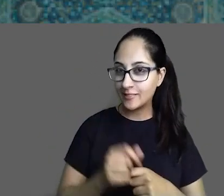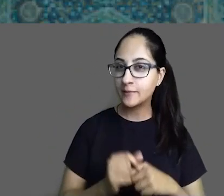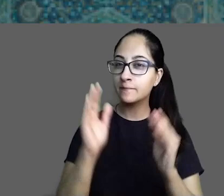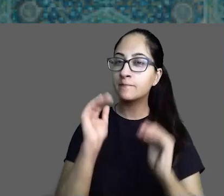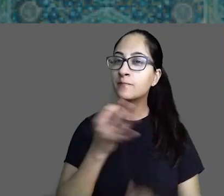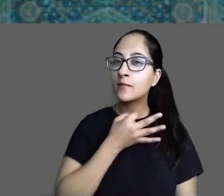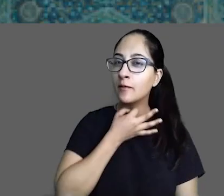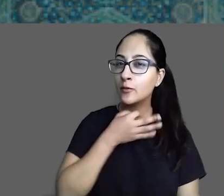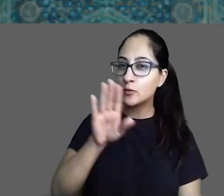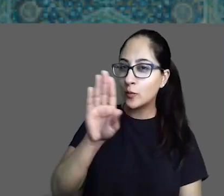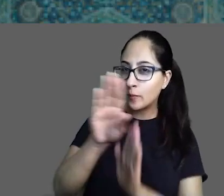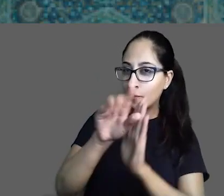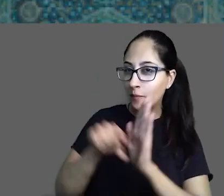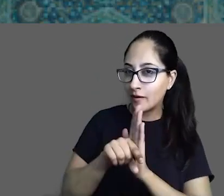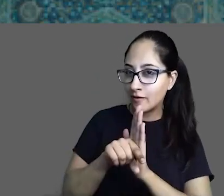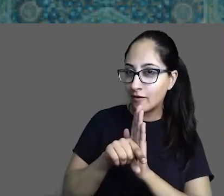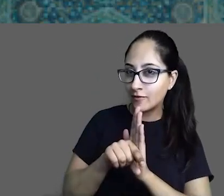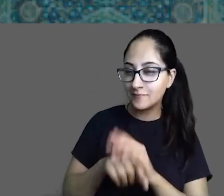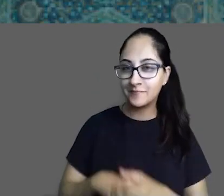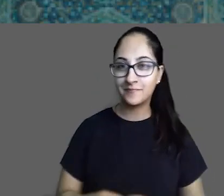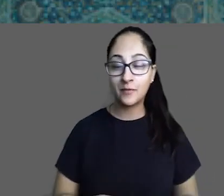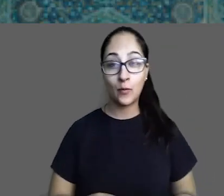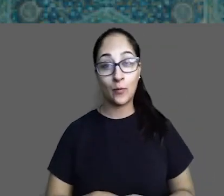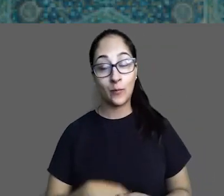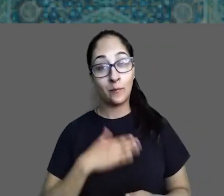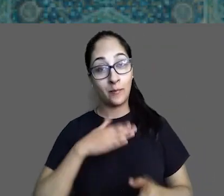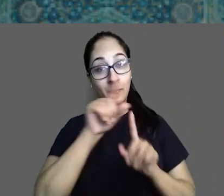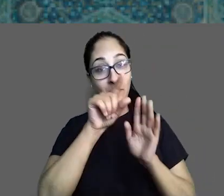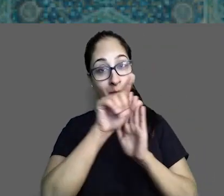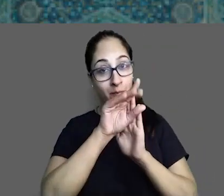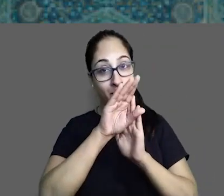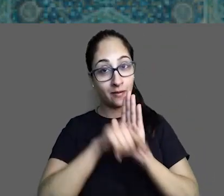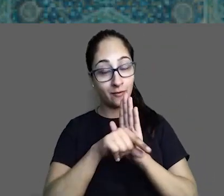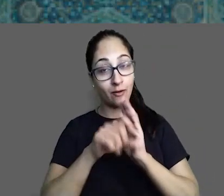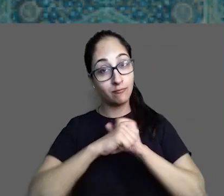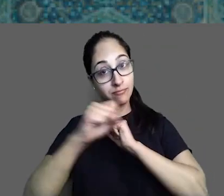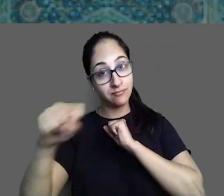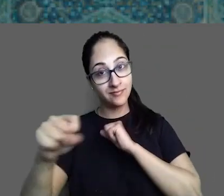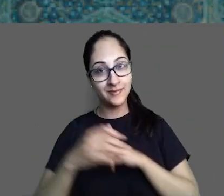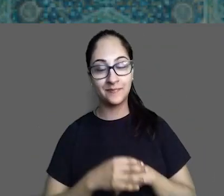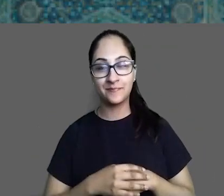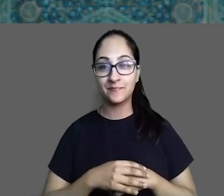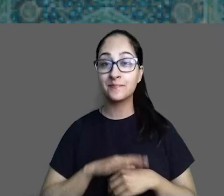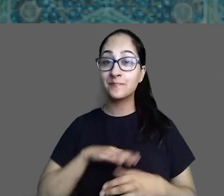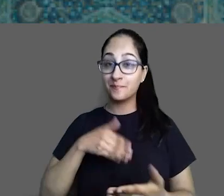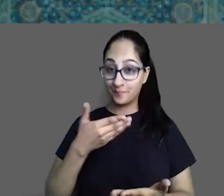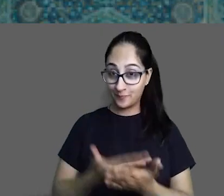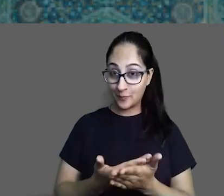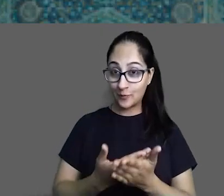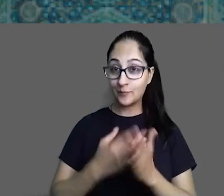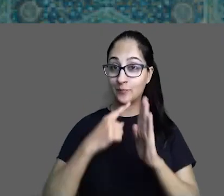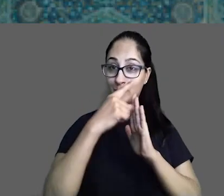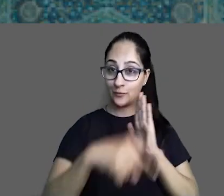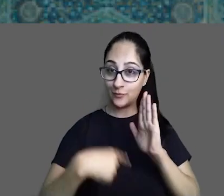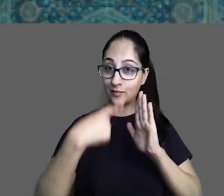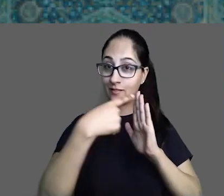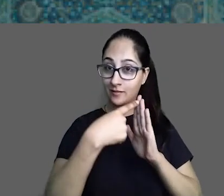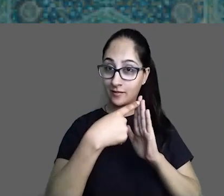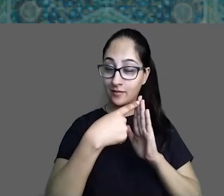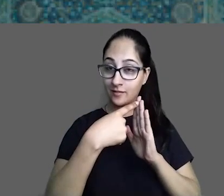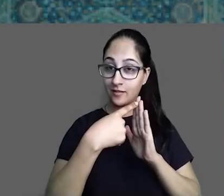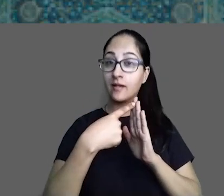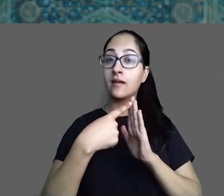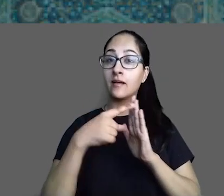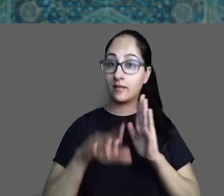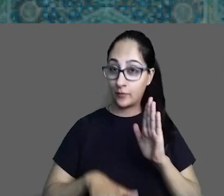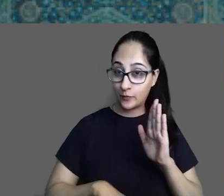for me to answer. I still haven't quite learned. Look, I'm the product of what put me together. I was born in